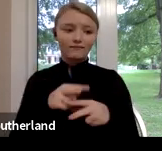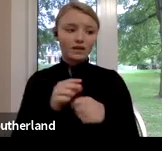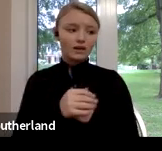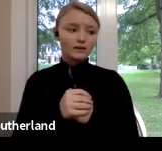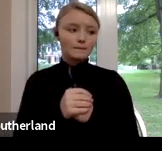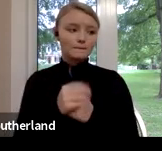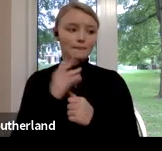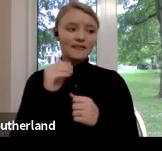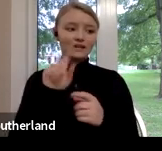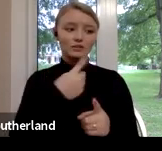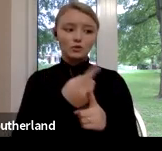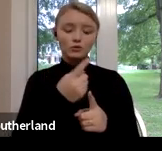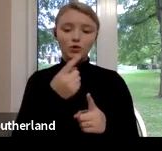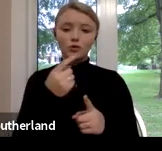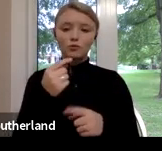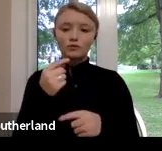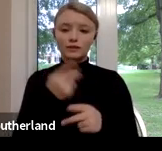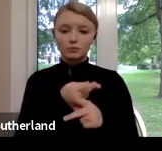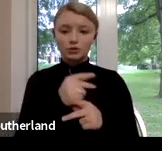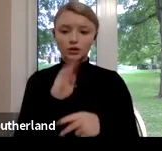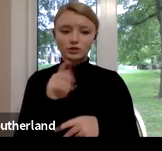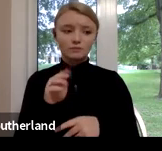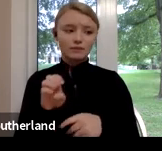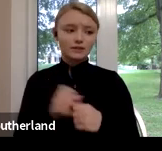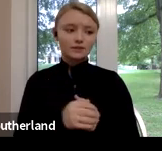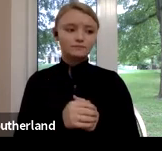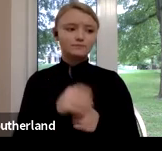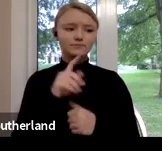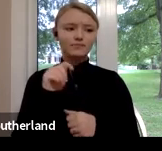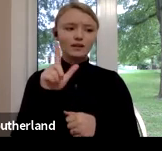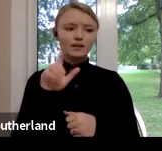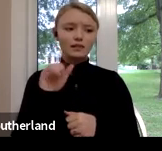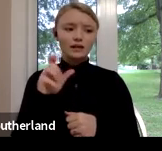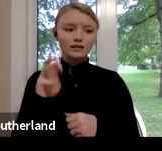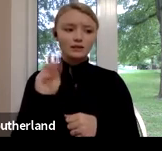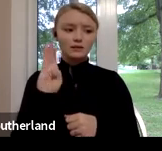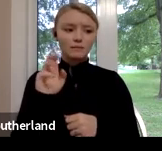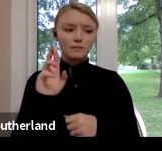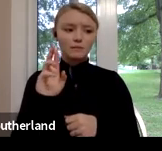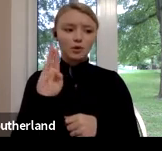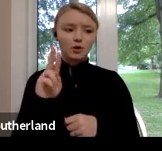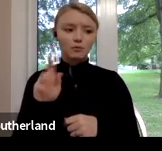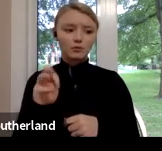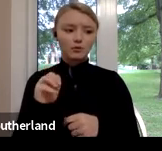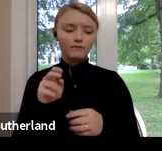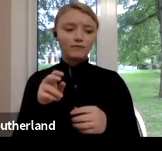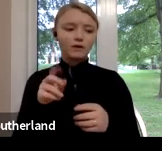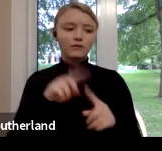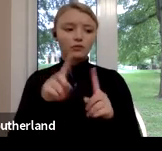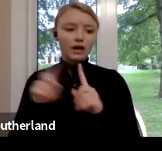barberum variety of the wolfberry has been found to be superior in vitamins, minerals, amino